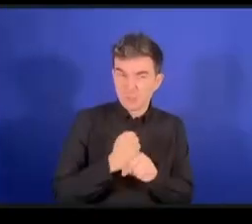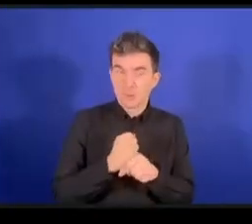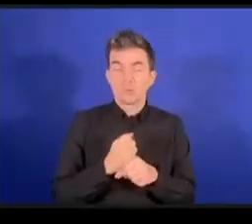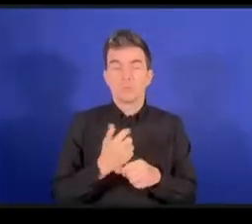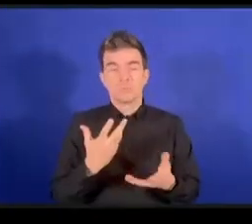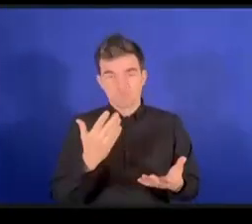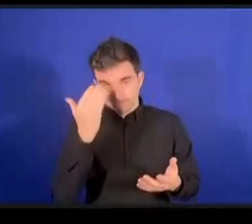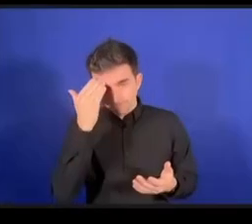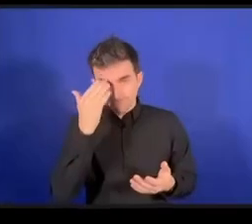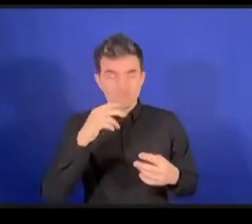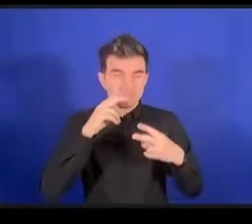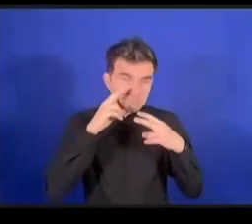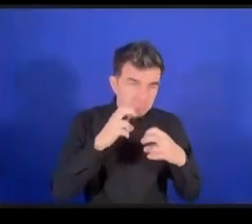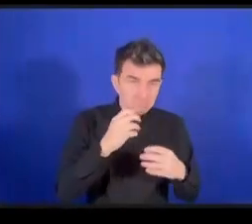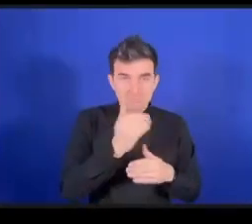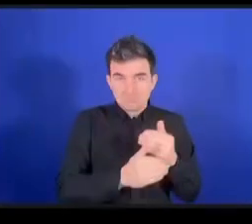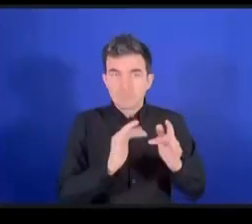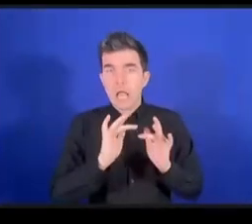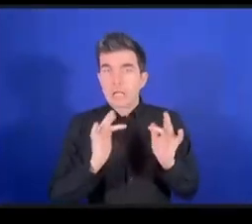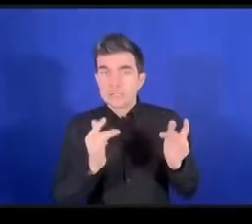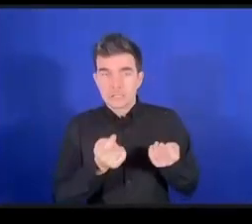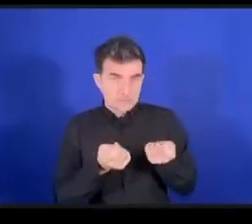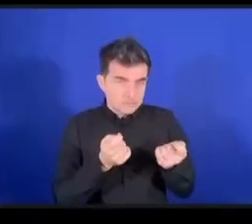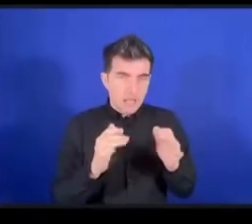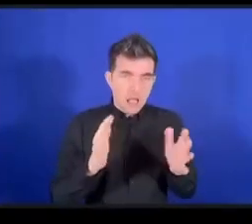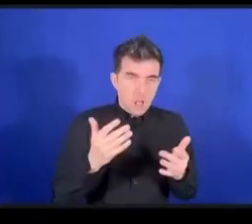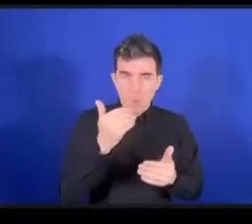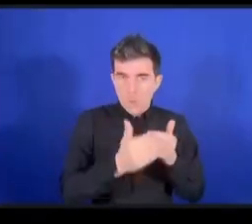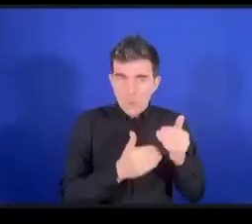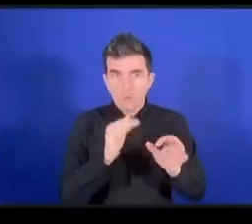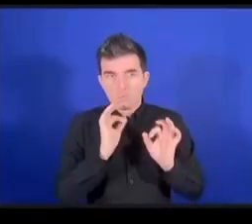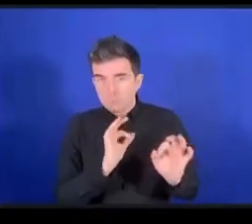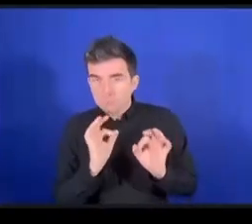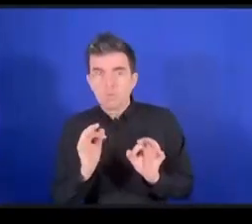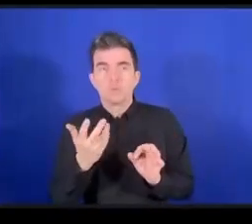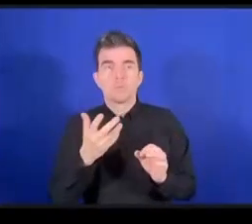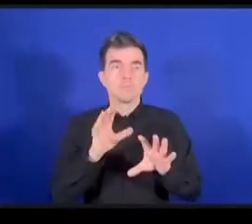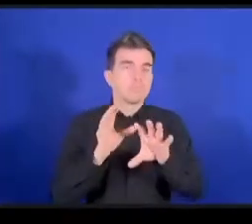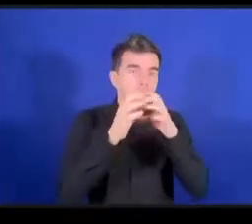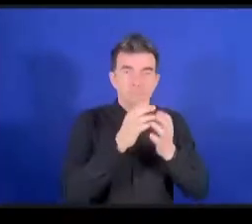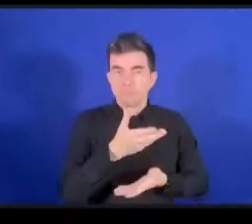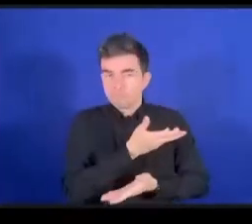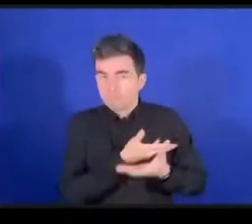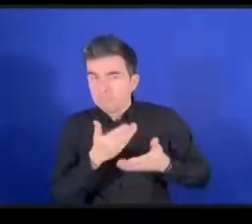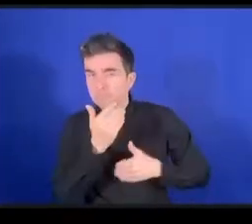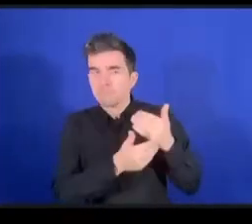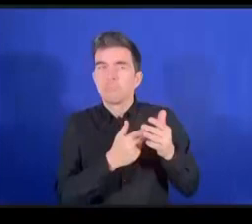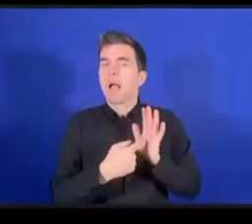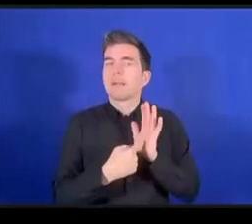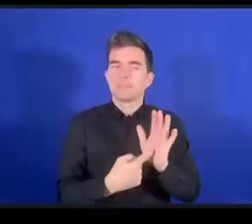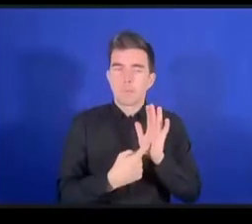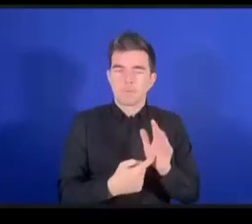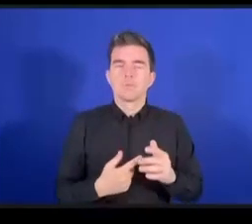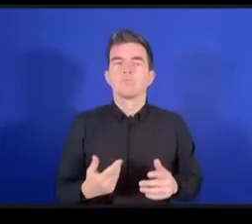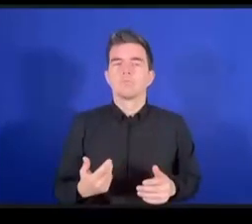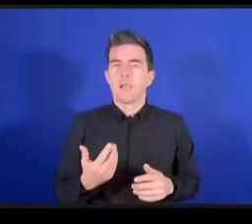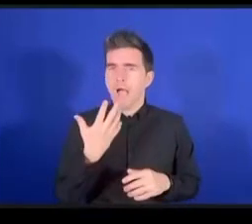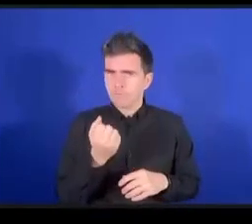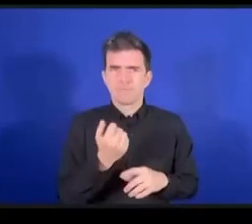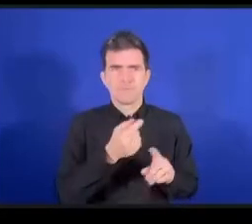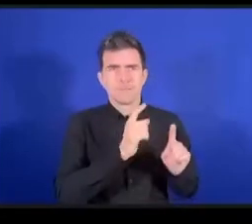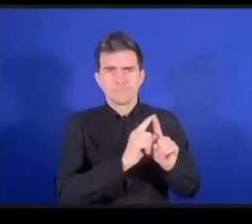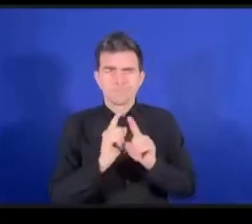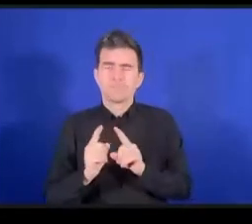multi-stakeholder procedure for governing or for managing artificial intelligence could bring